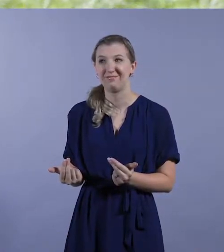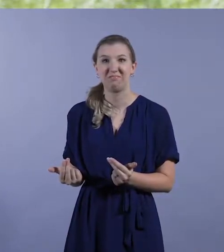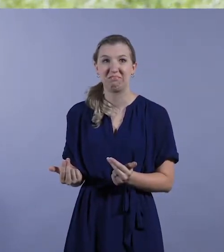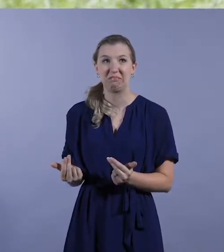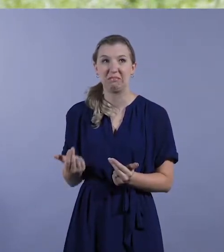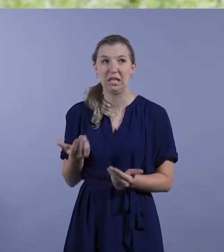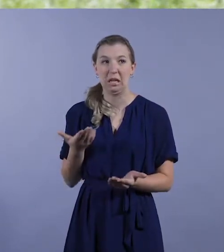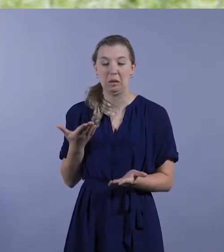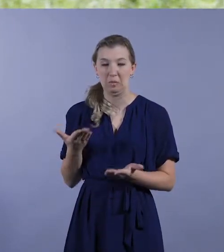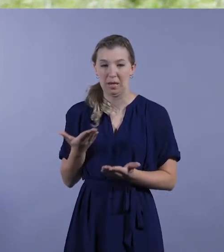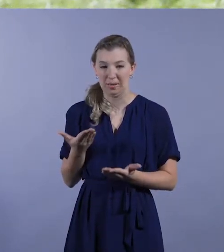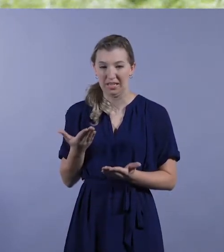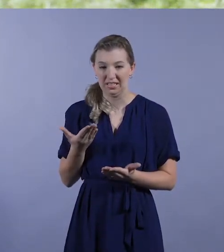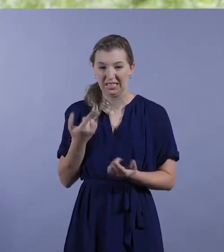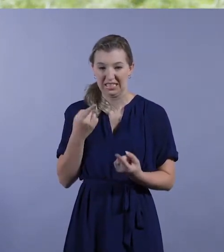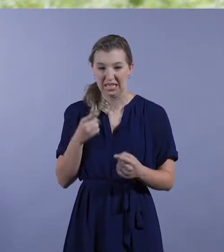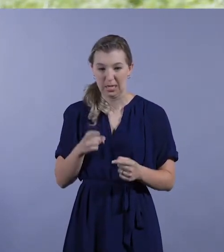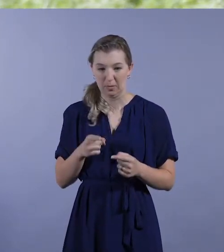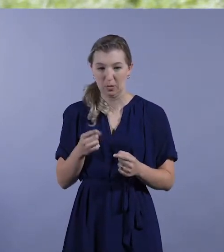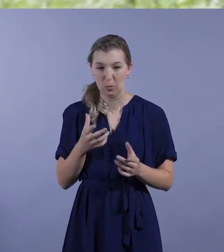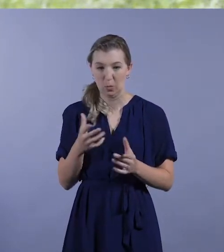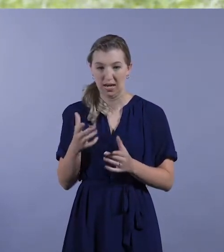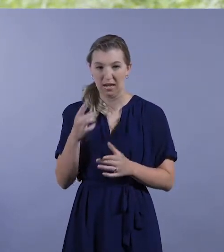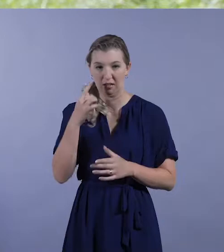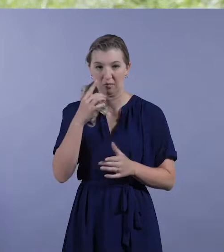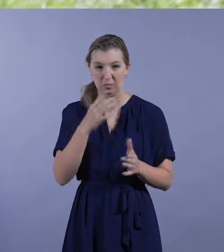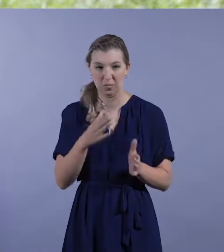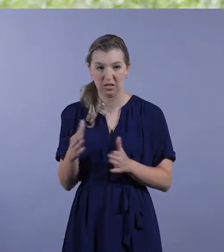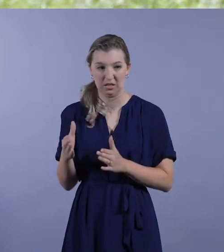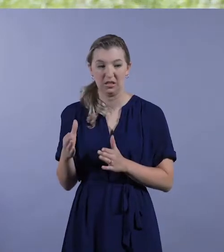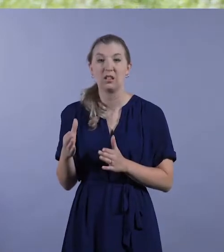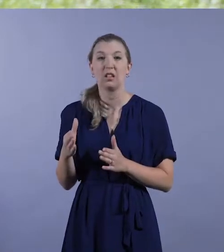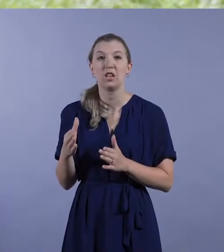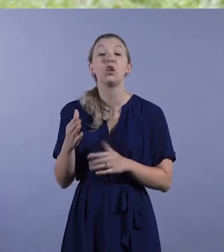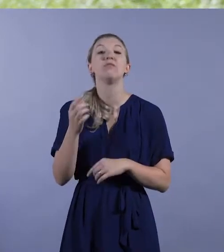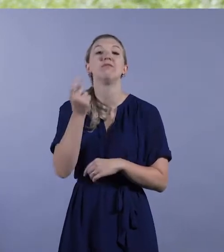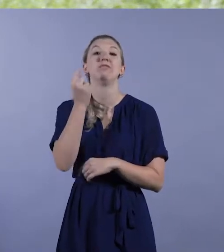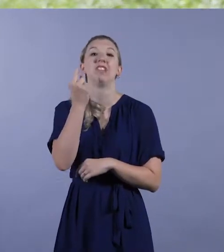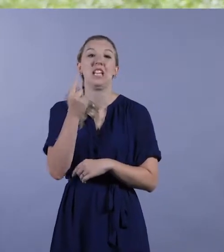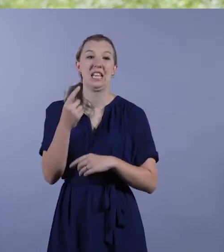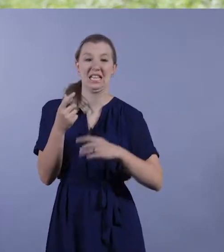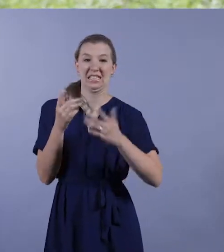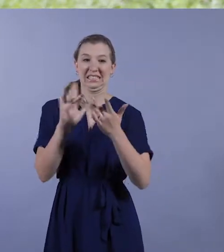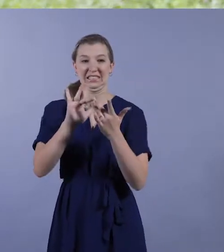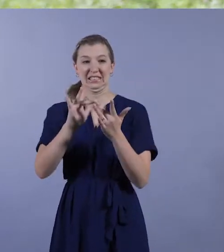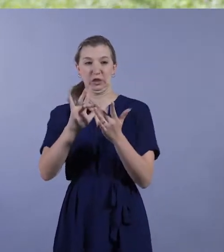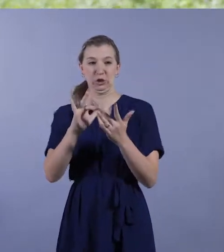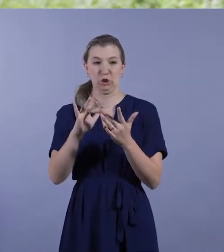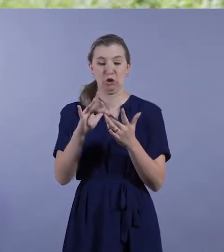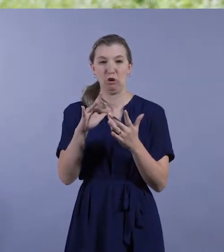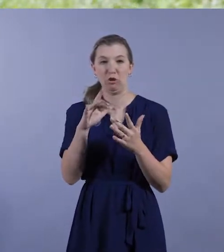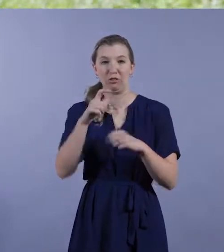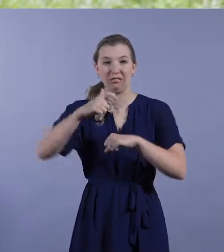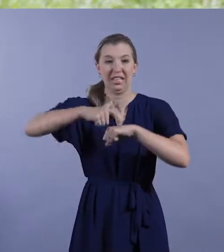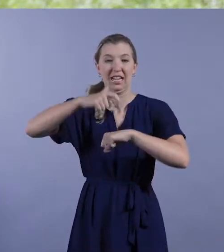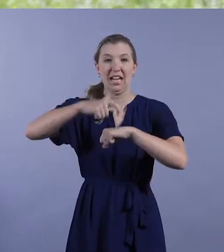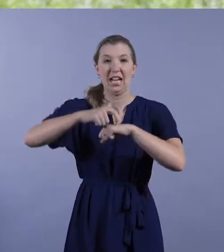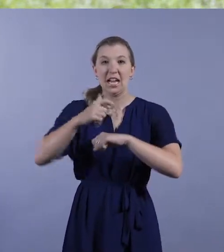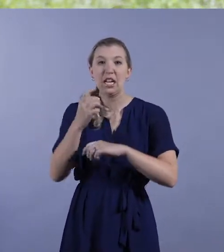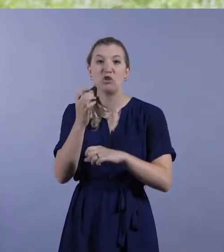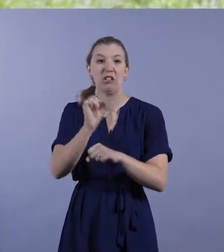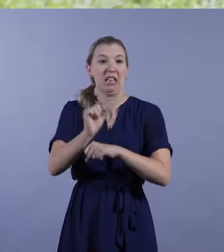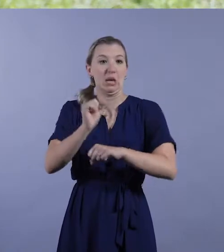that maybe didn't land the way I thought it would. You know, in this digital age, you might be watching this and Labor Day's already